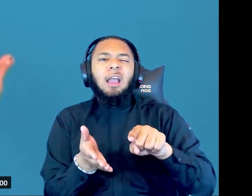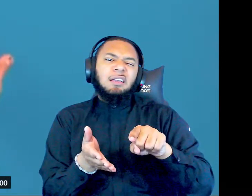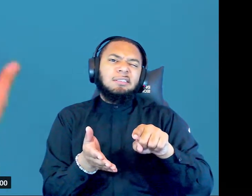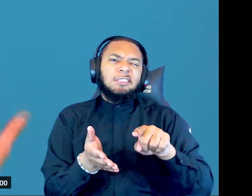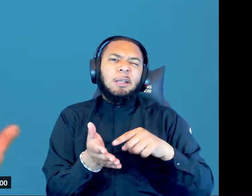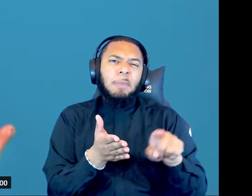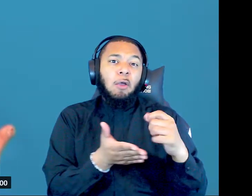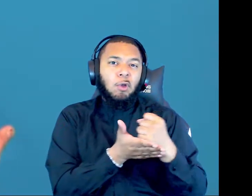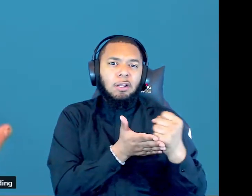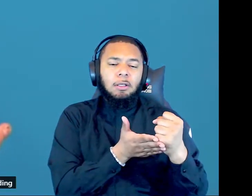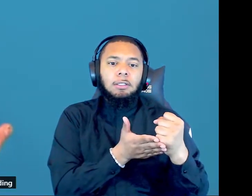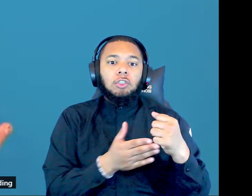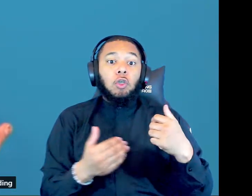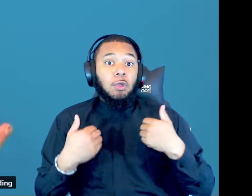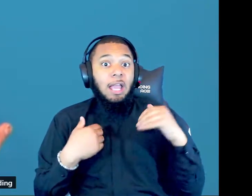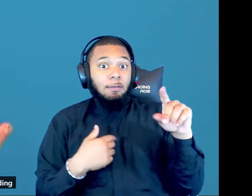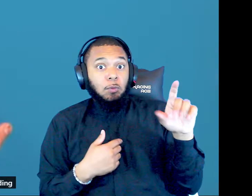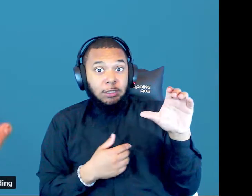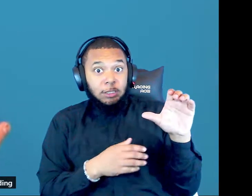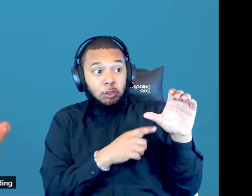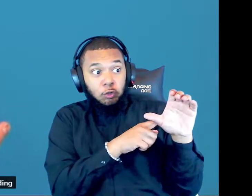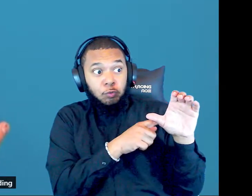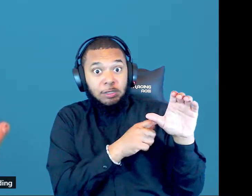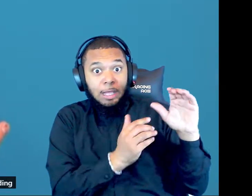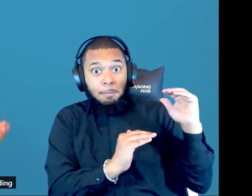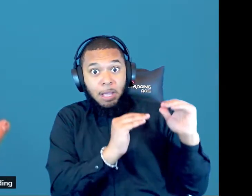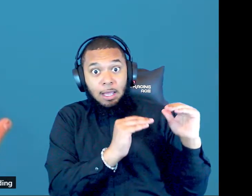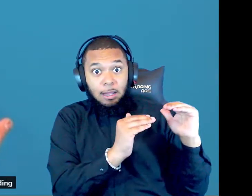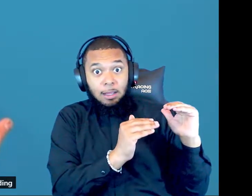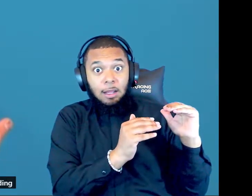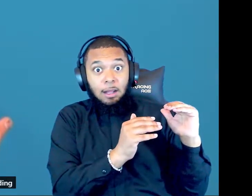you had $100 and then you put a $200